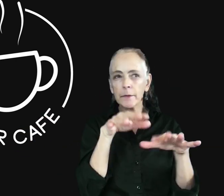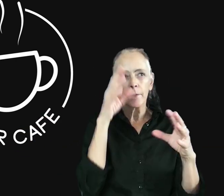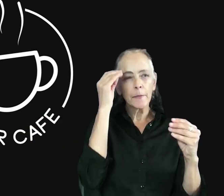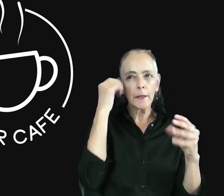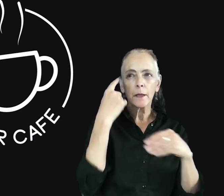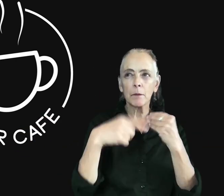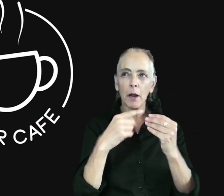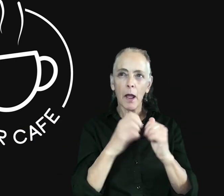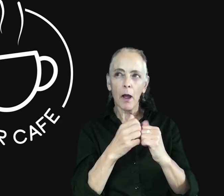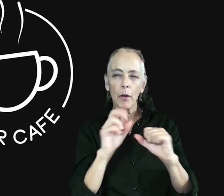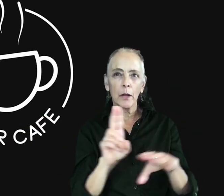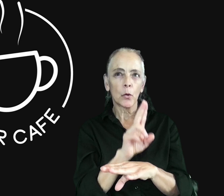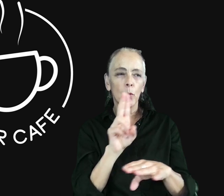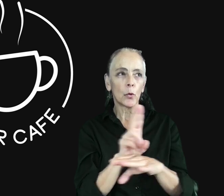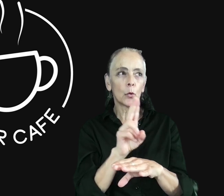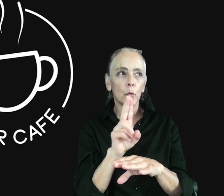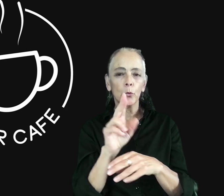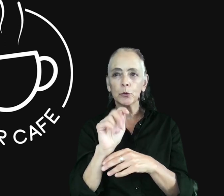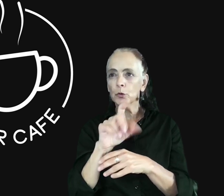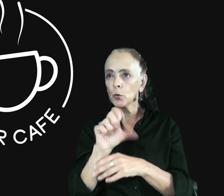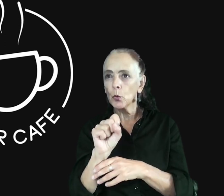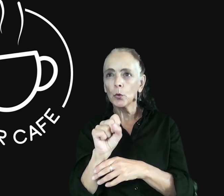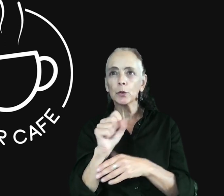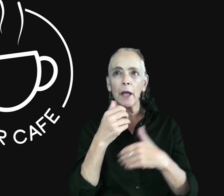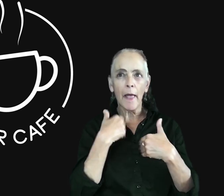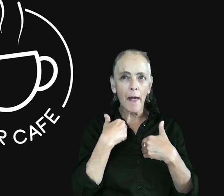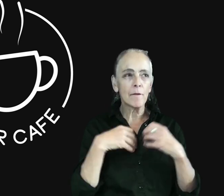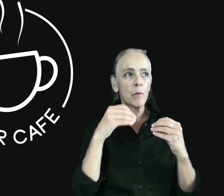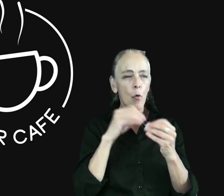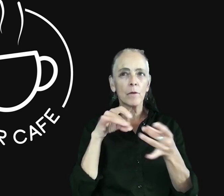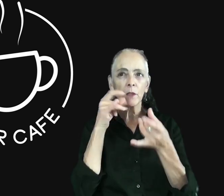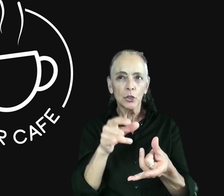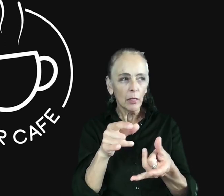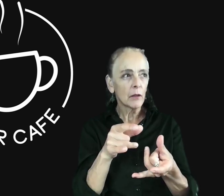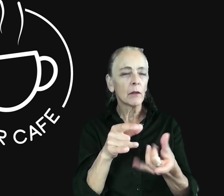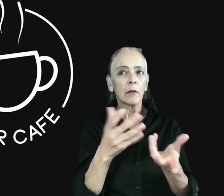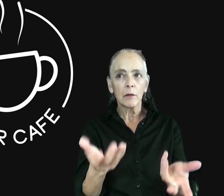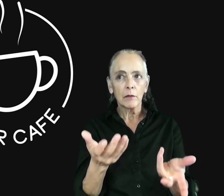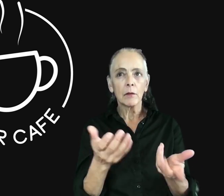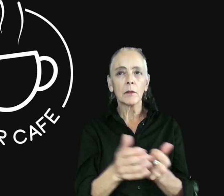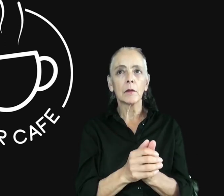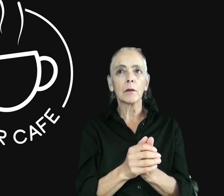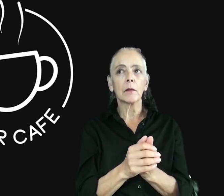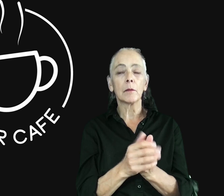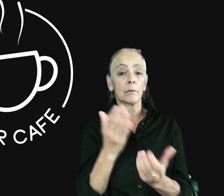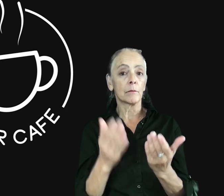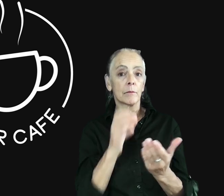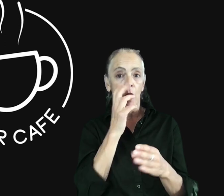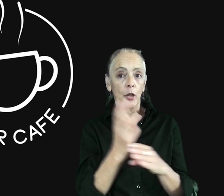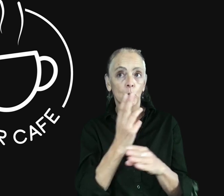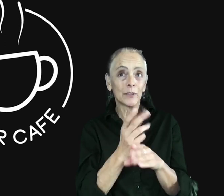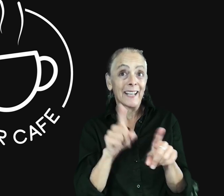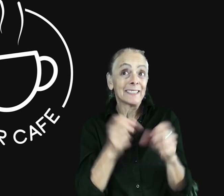okay how do i use my the tools in my tool kit more efficiently and maybe i'm not using as